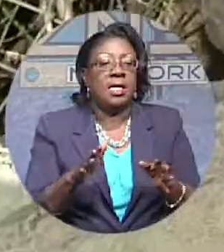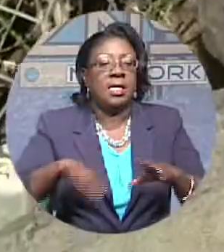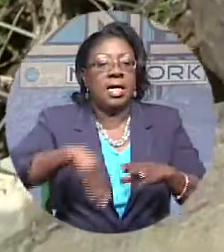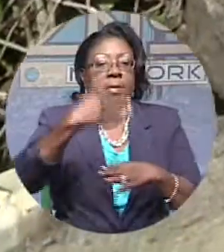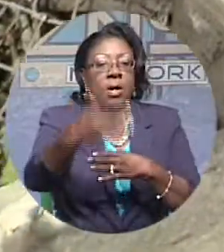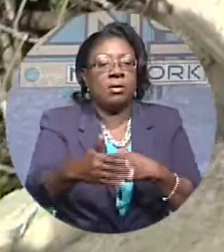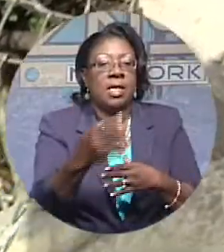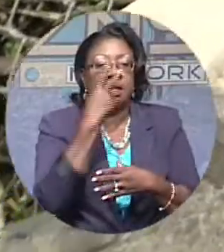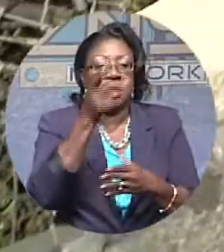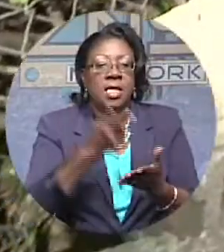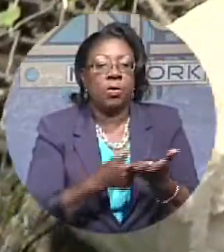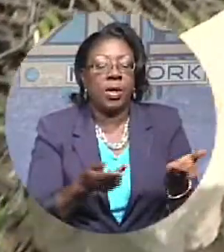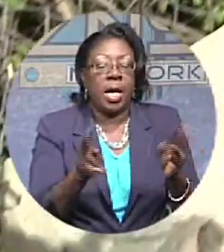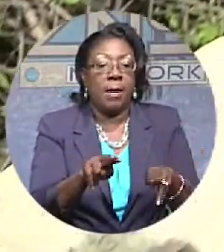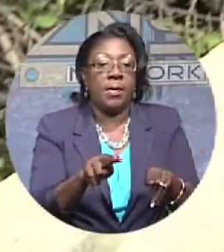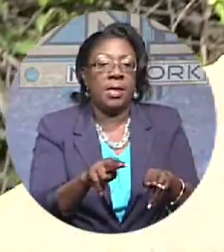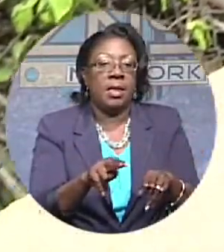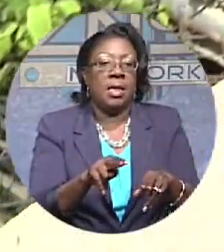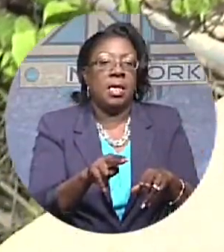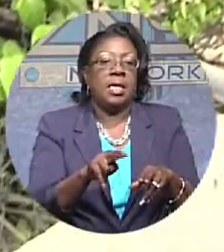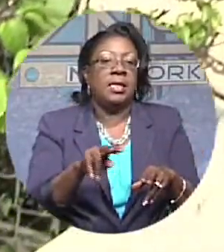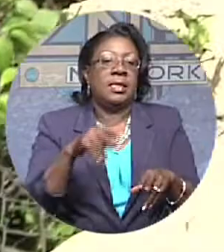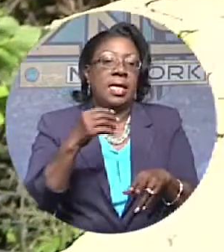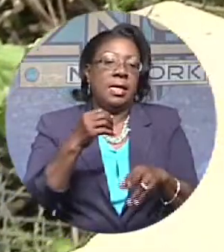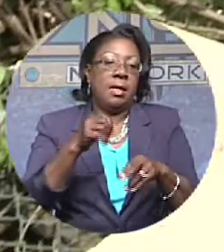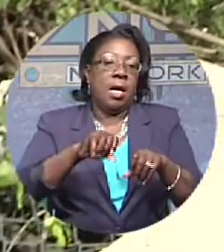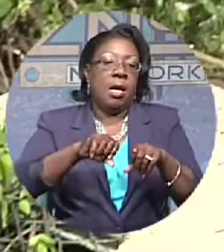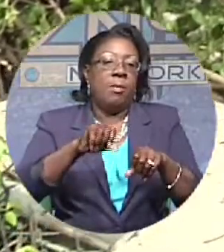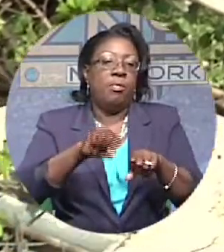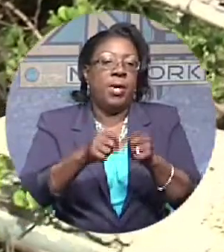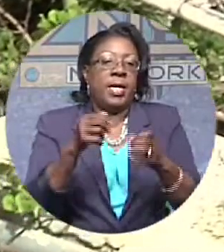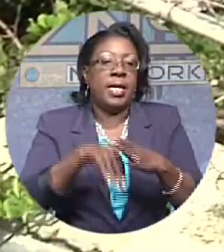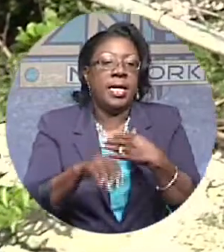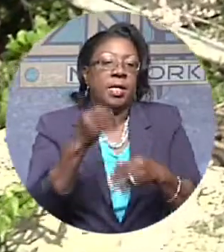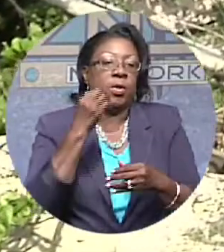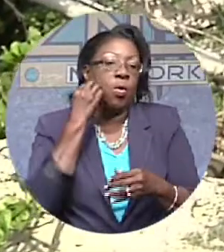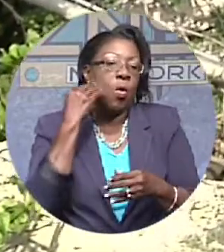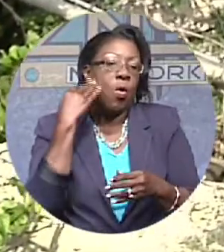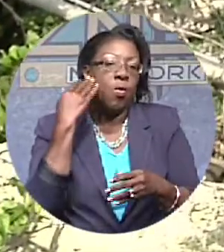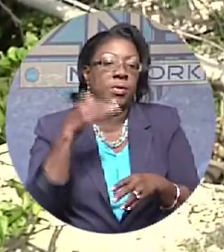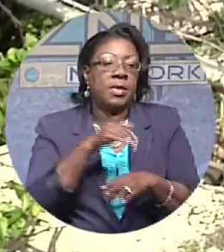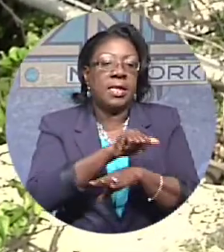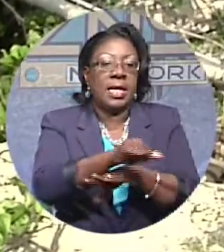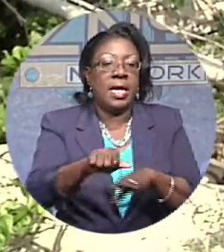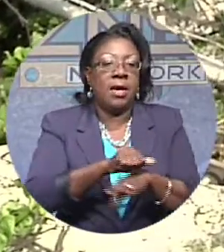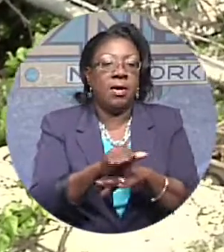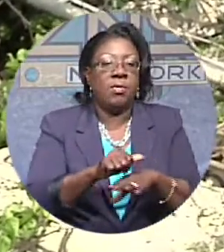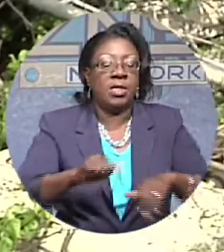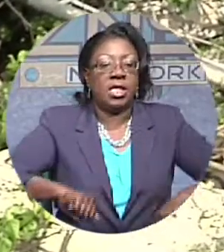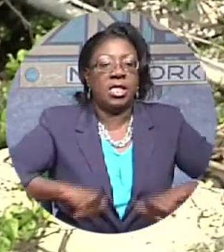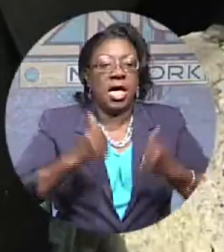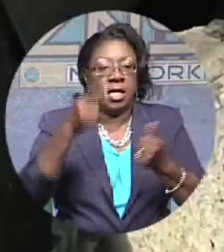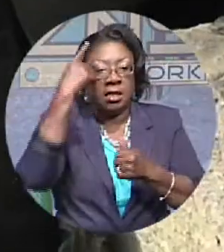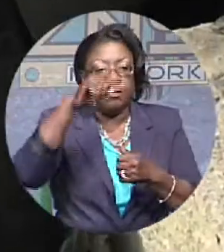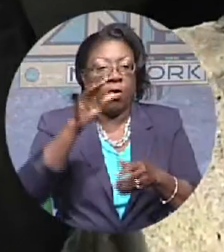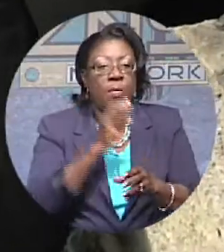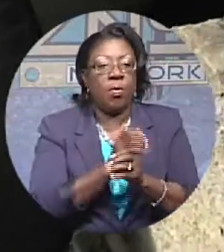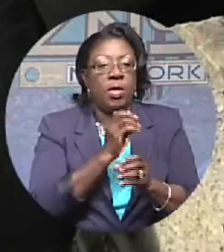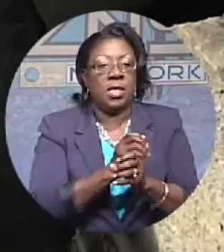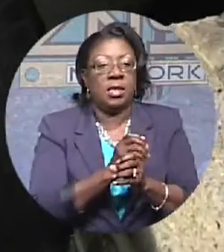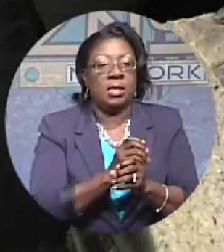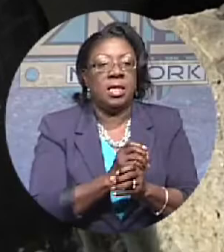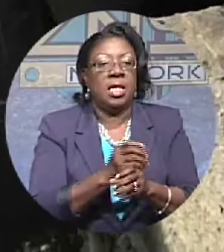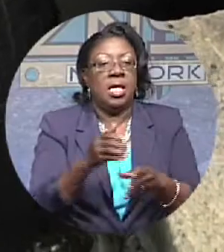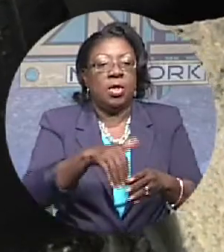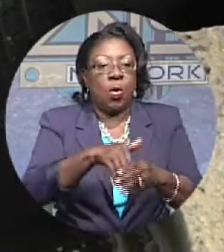crash. They also noted that housebreaking has been a challenge in the area for quite some time, but applauded the work of the police in that community. But the owner of